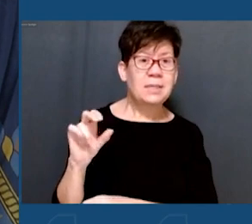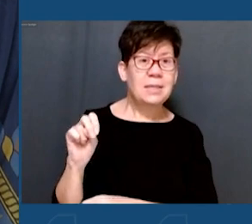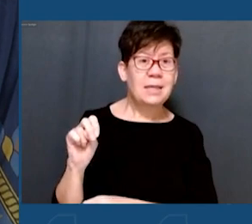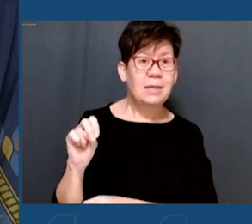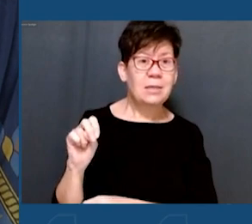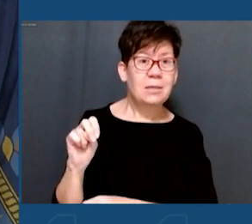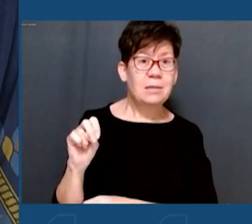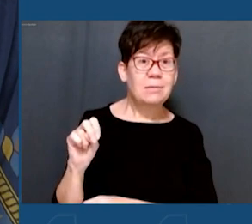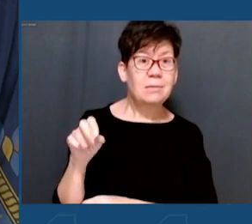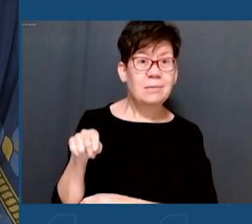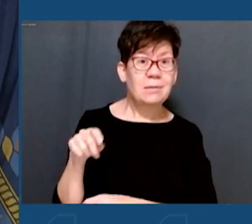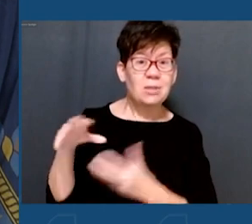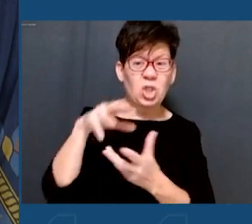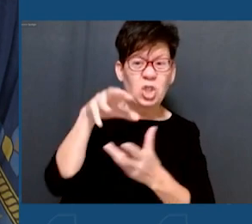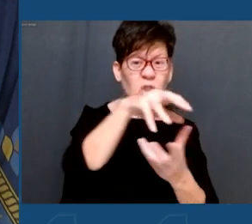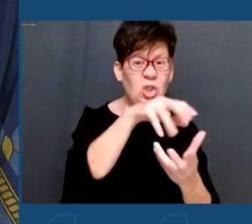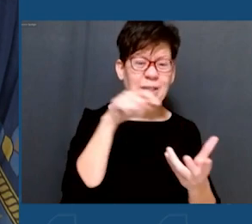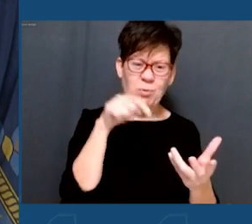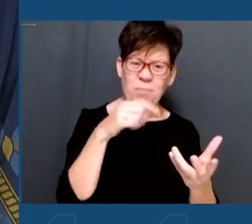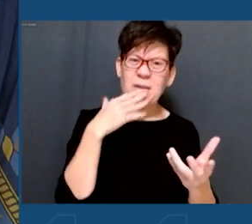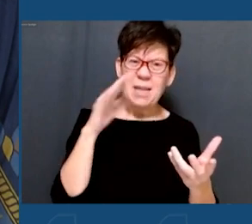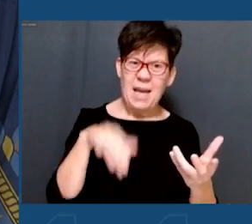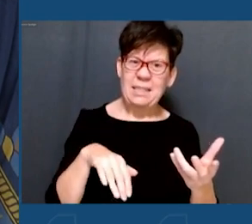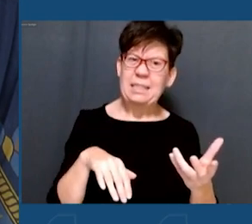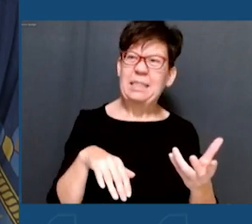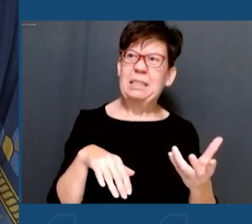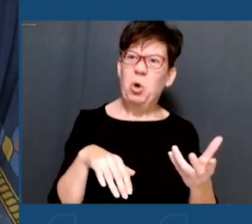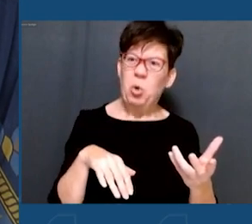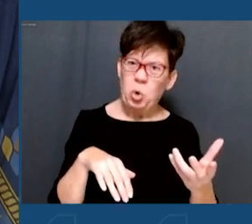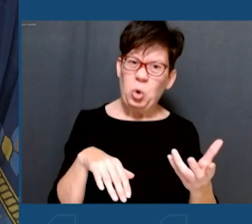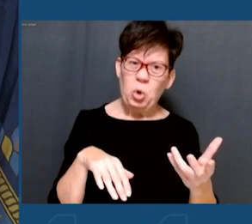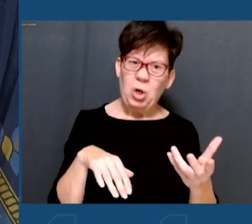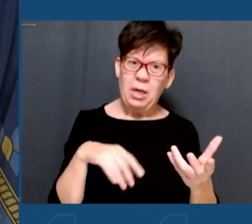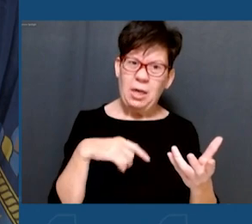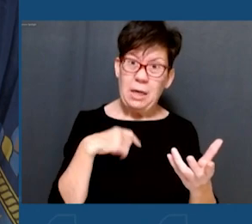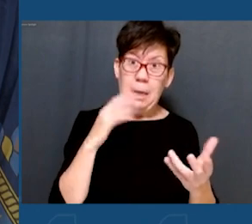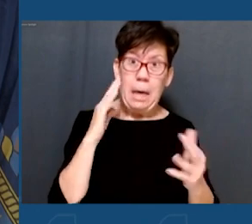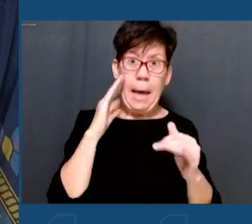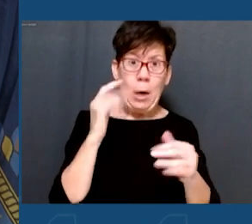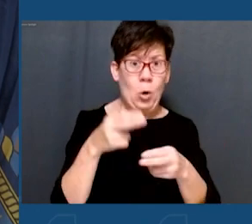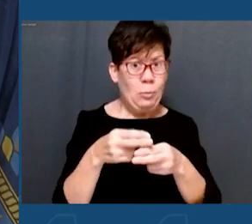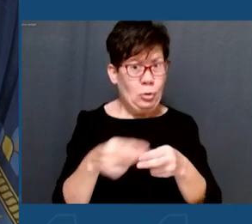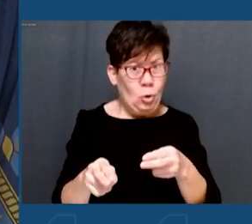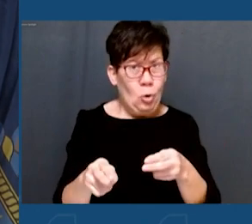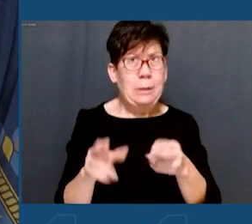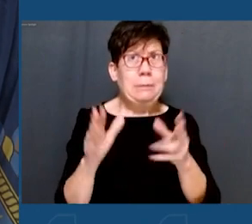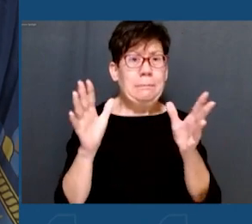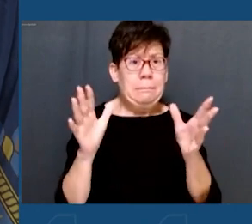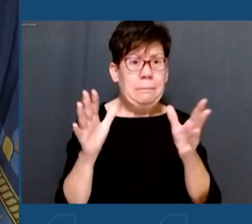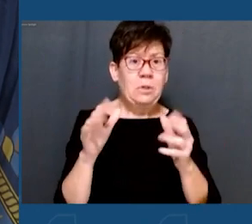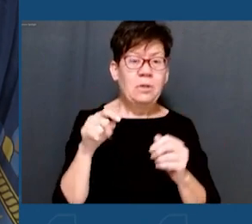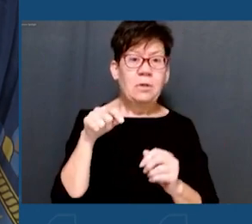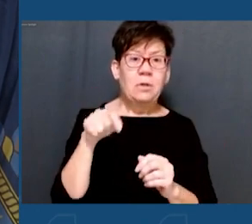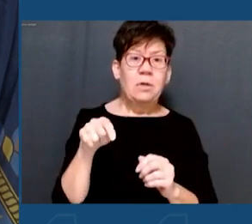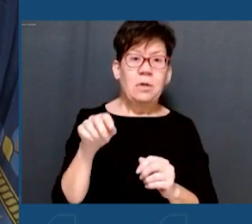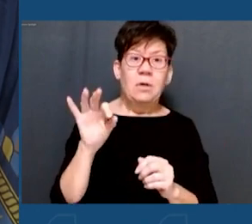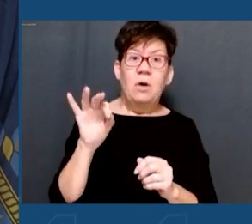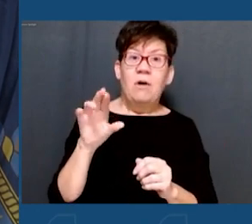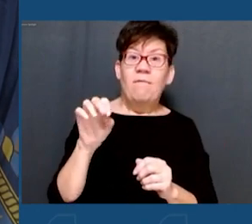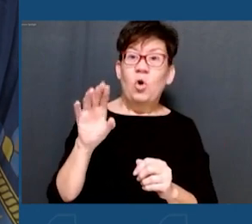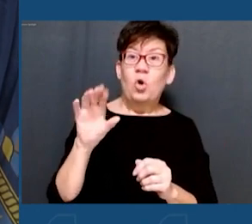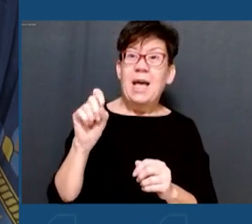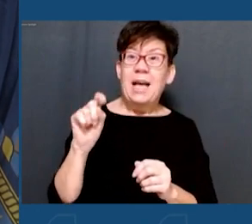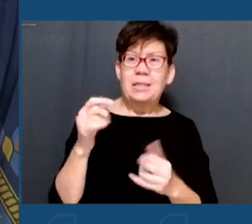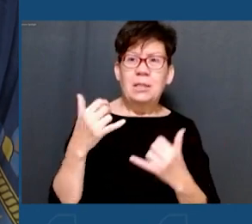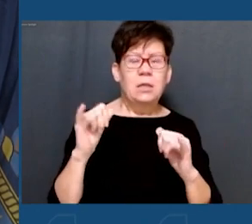nasty, it will be brutish, and I hope to God it's short. So the forecast continues to worsen.